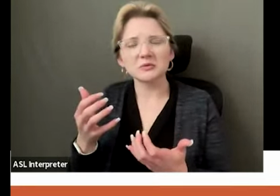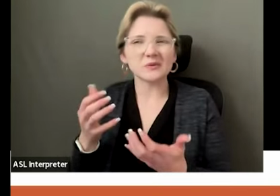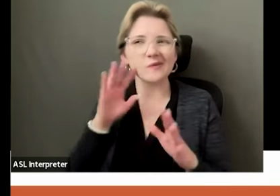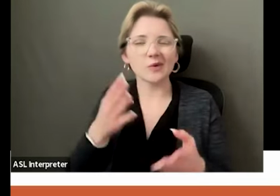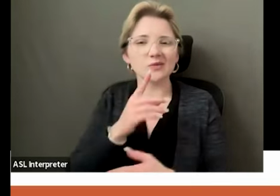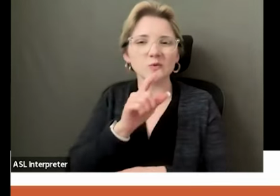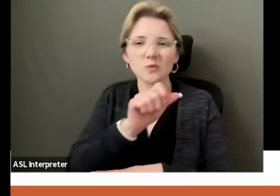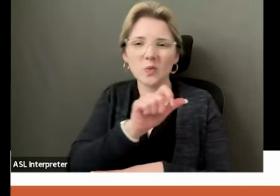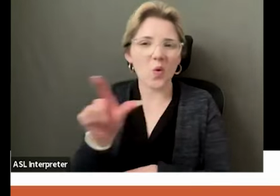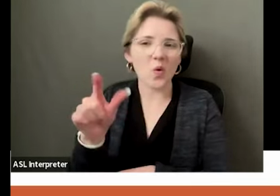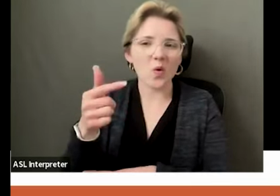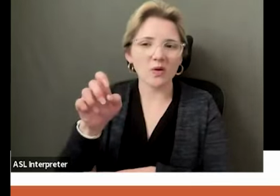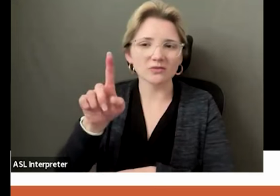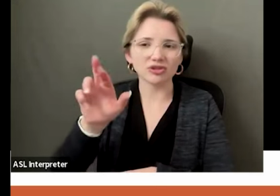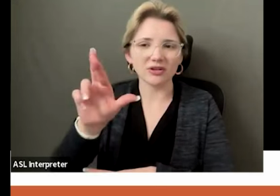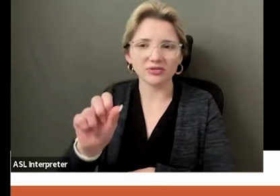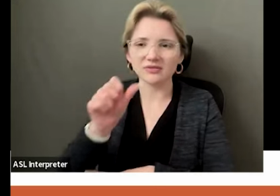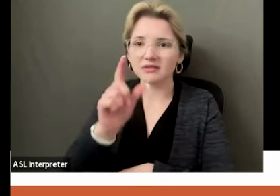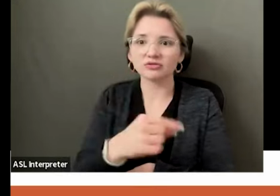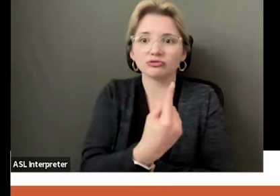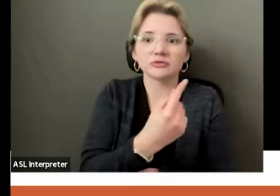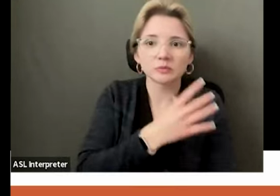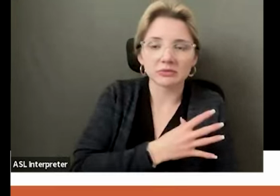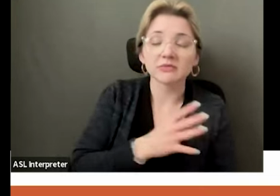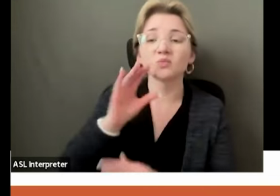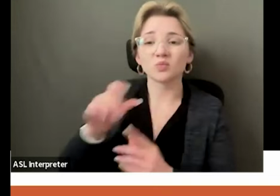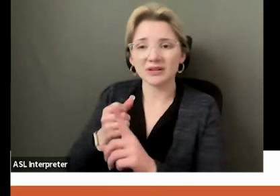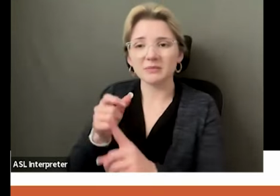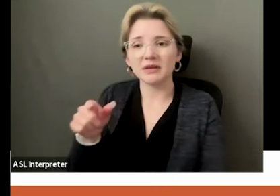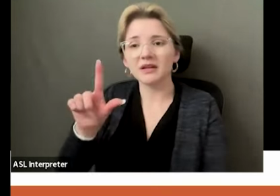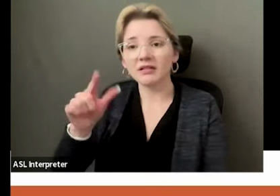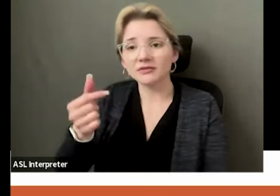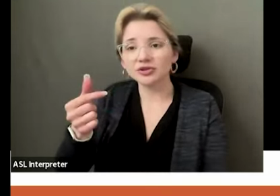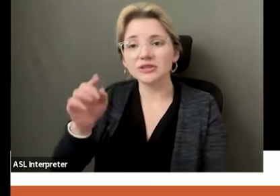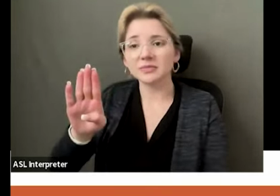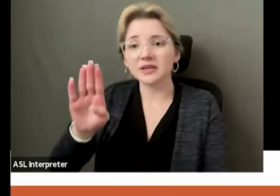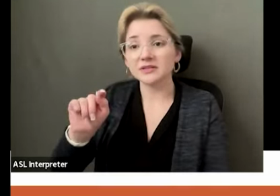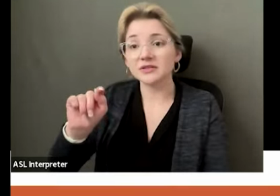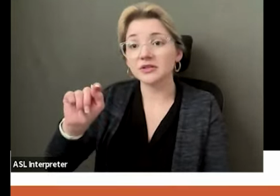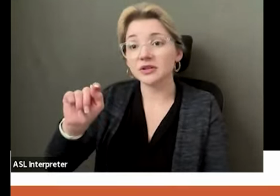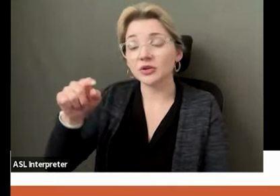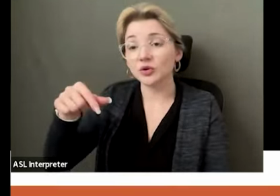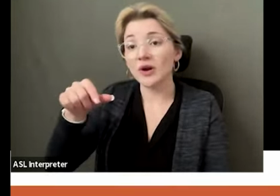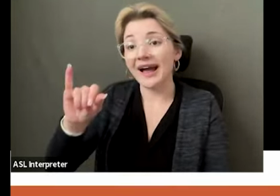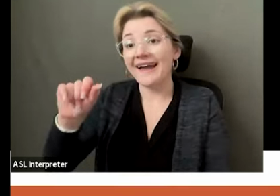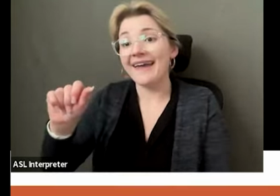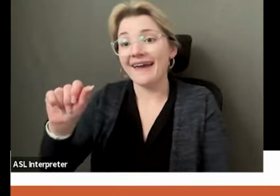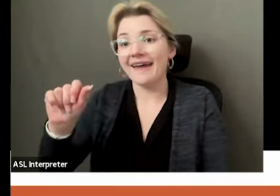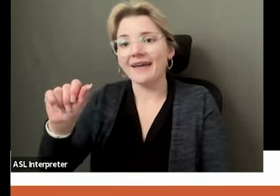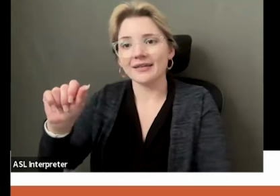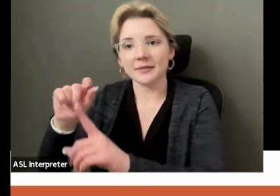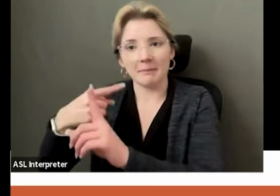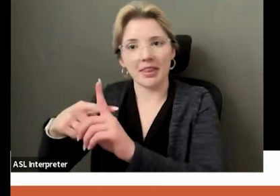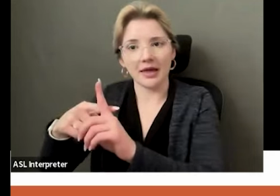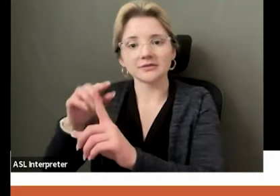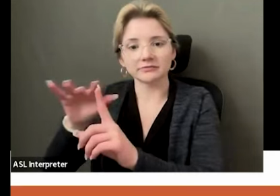regardless of how someone identifies. So this affects men and boys, the LGBTQIA plus community, gender nonconforming, and